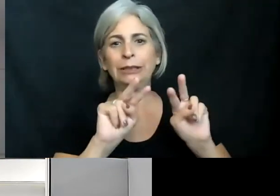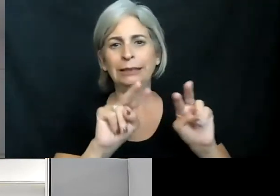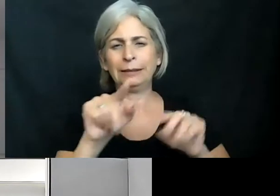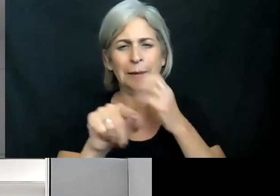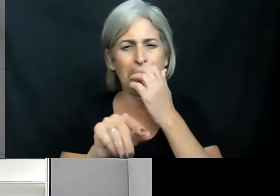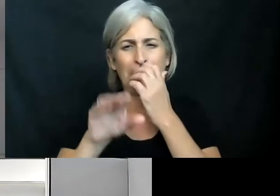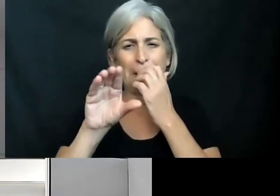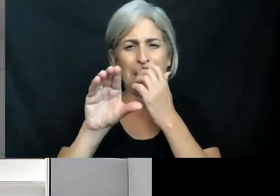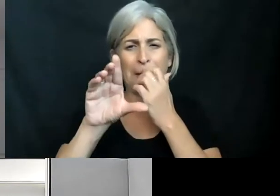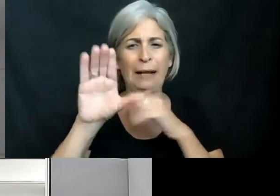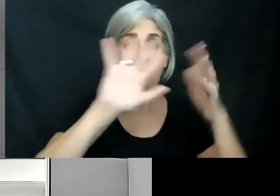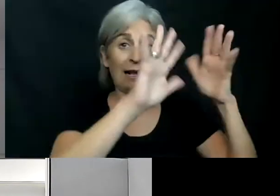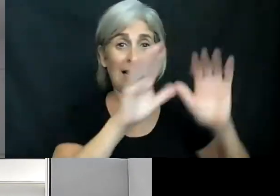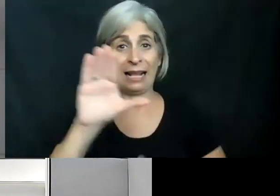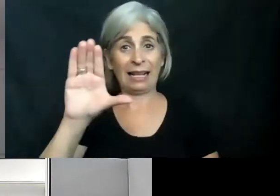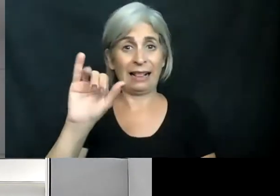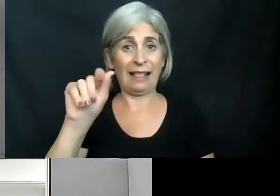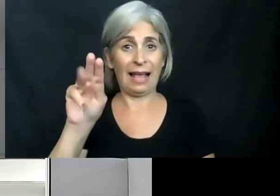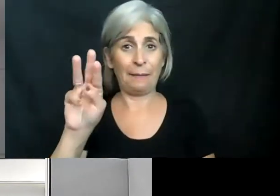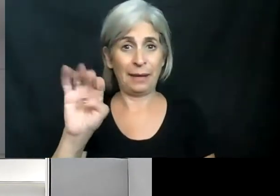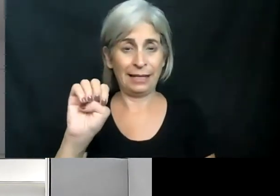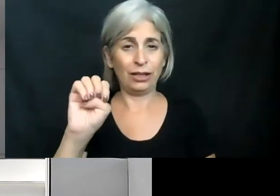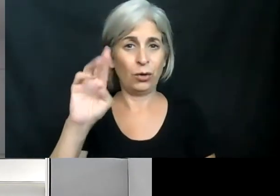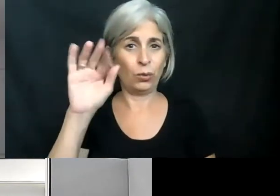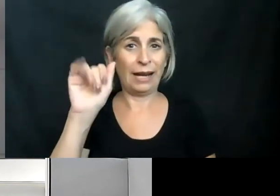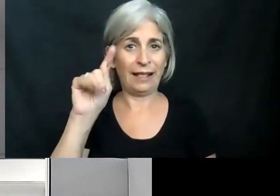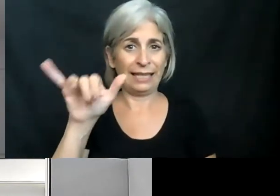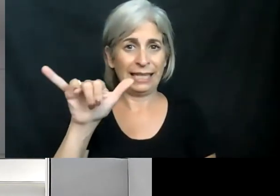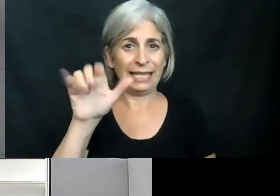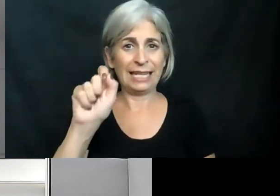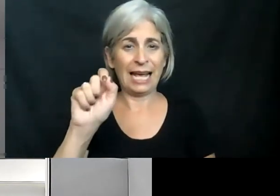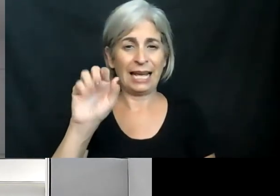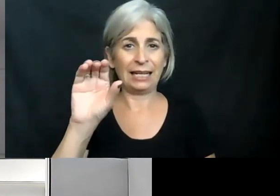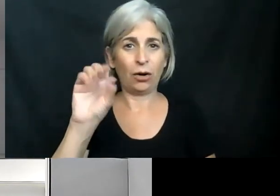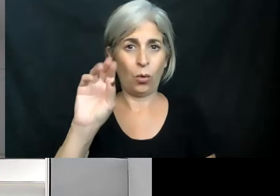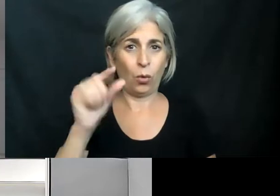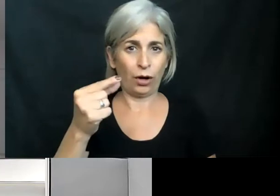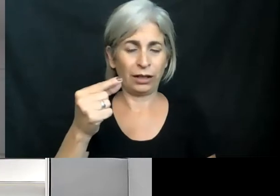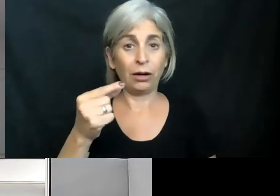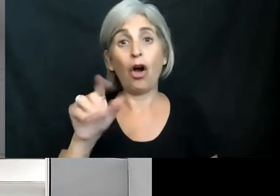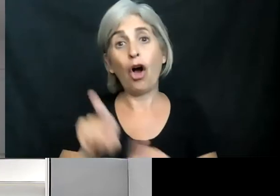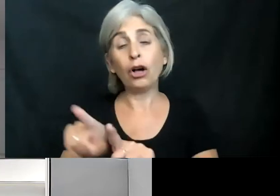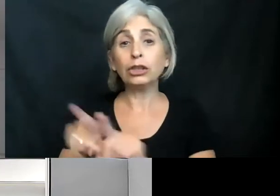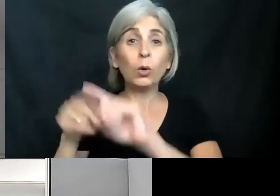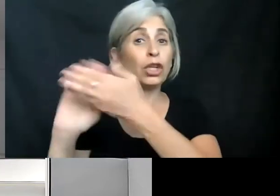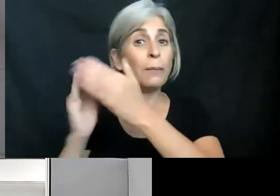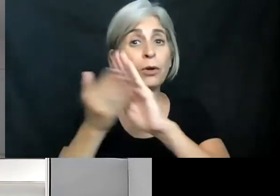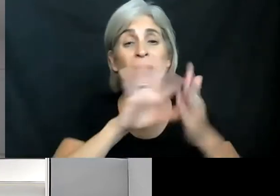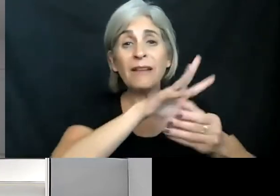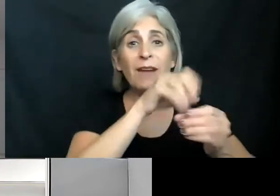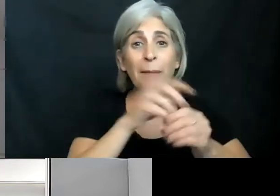.org. And doing presentations to your community, like this one, is a great way to get your community involved.